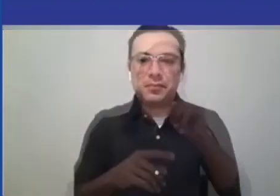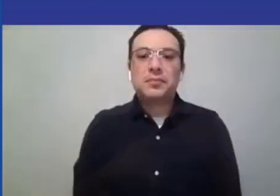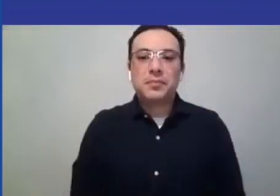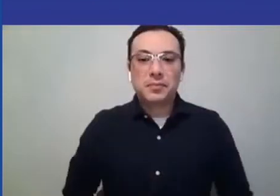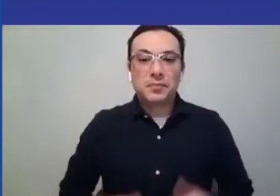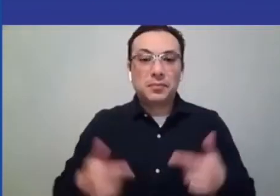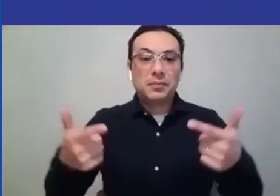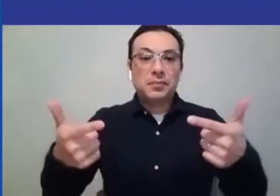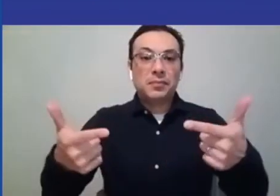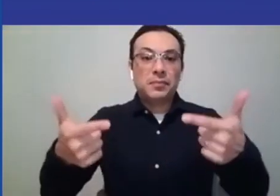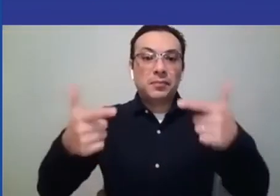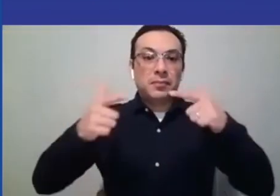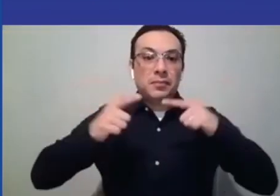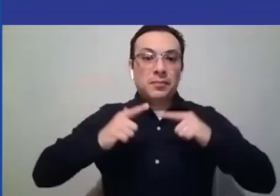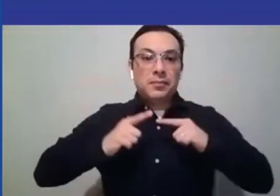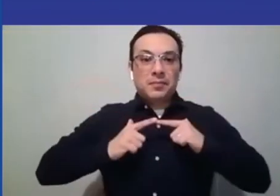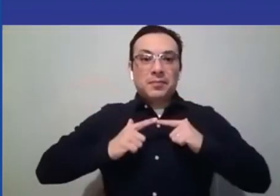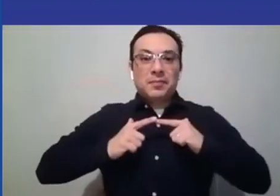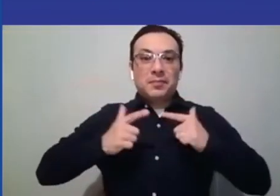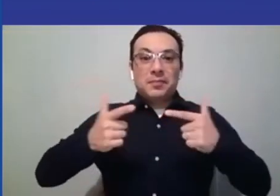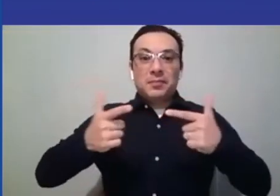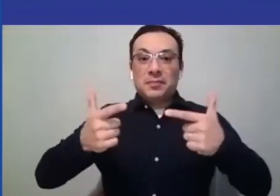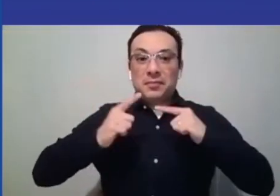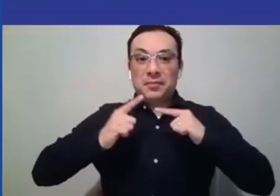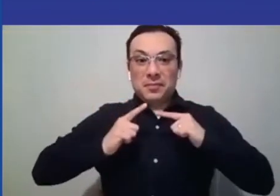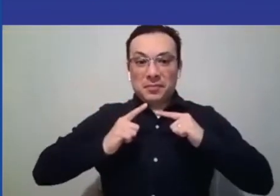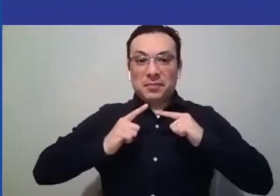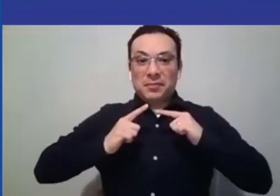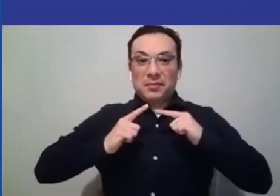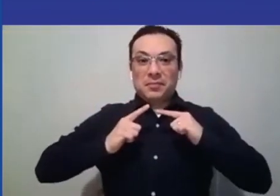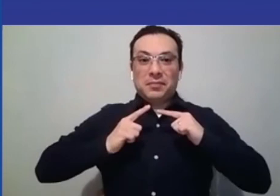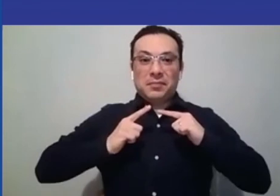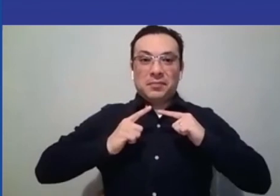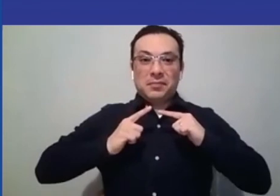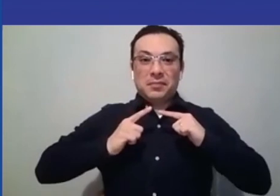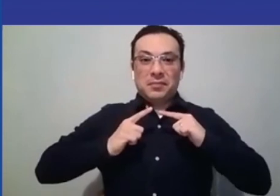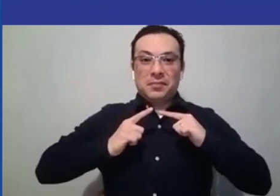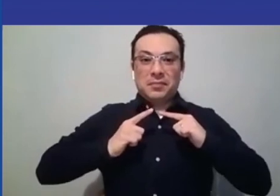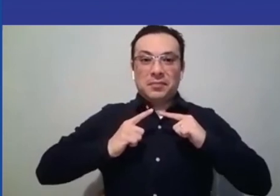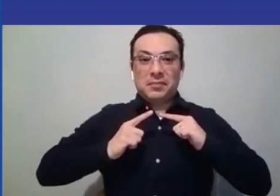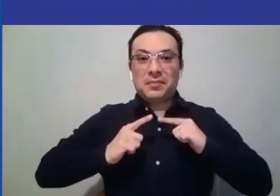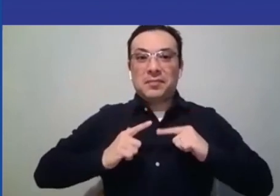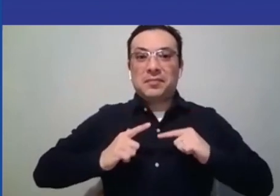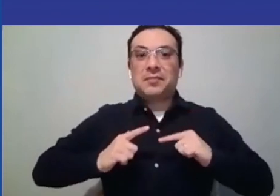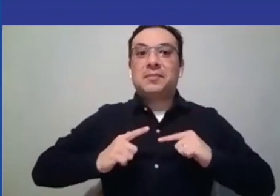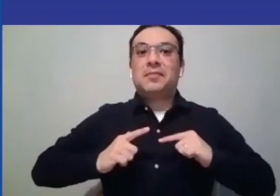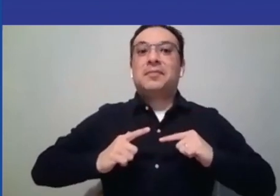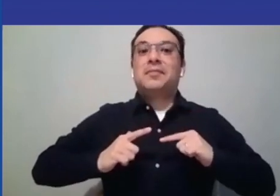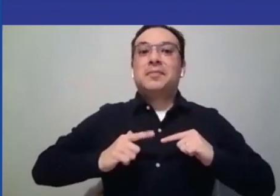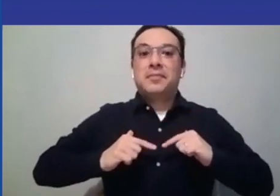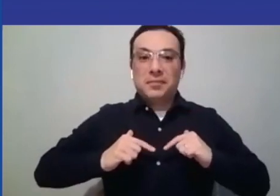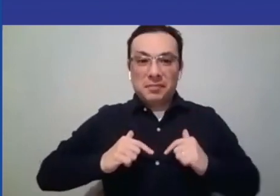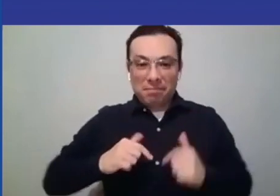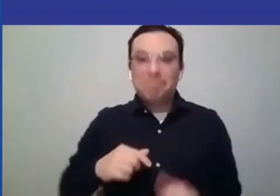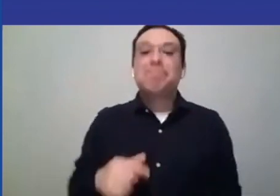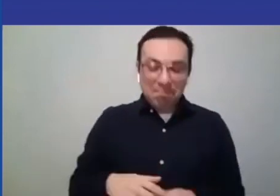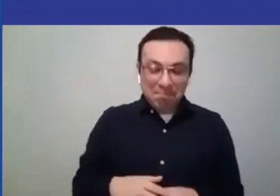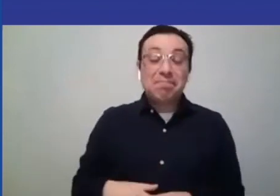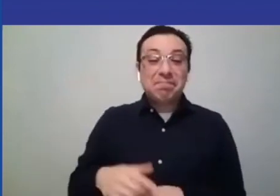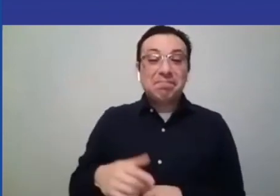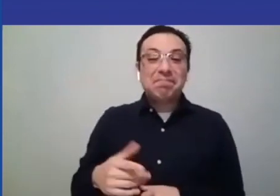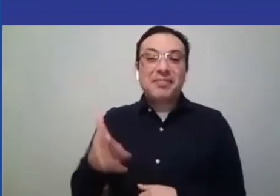it is we do. Michael is doing Zooms now, hosting